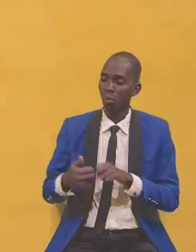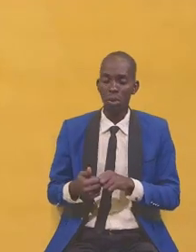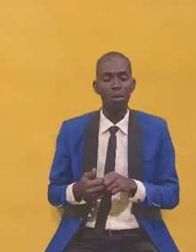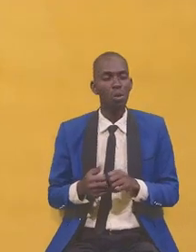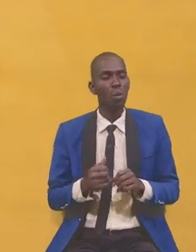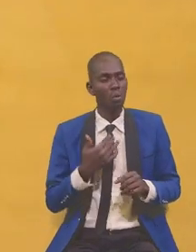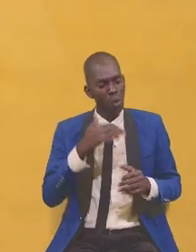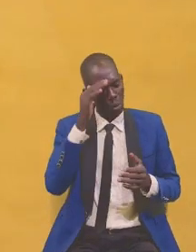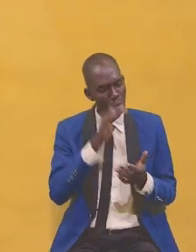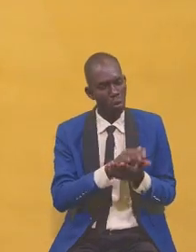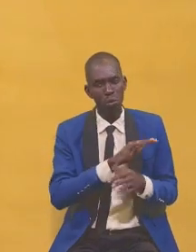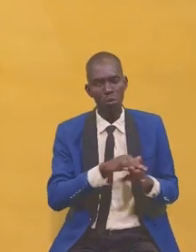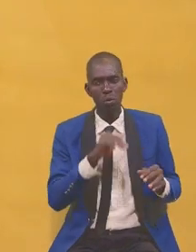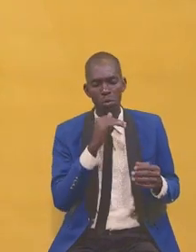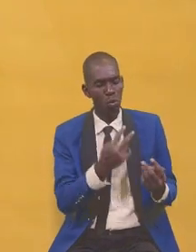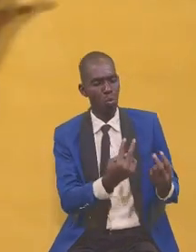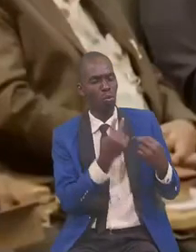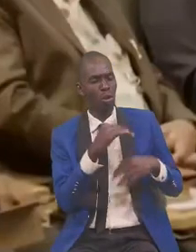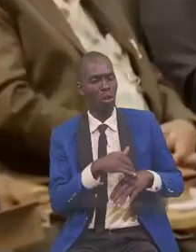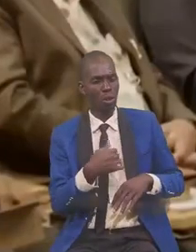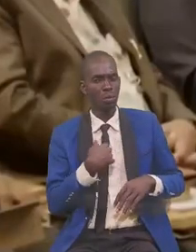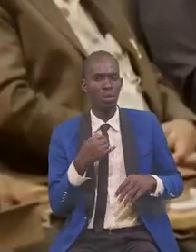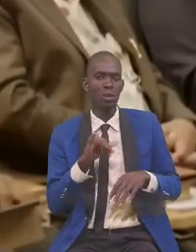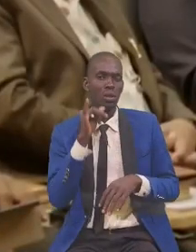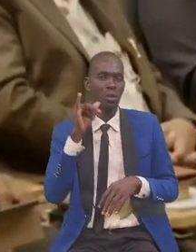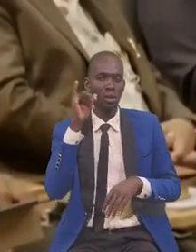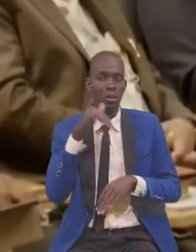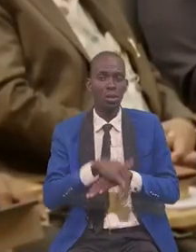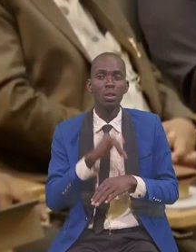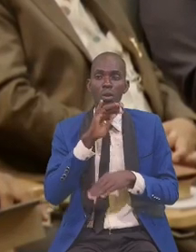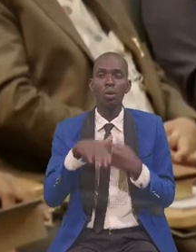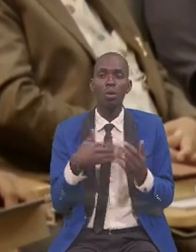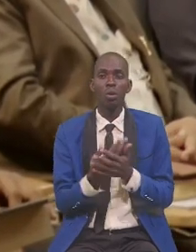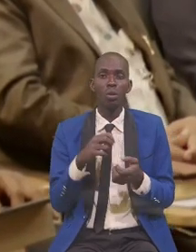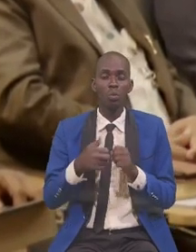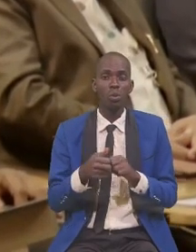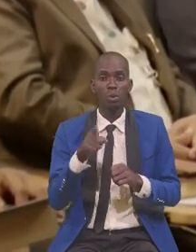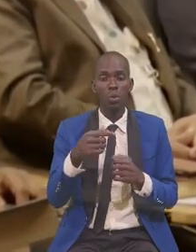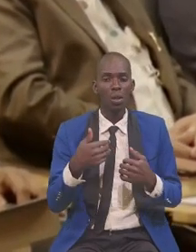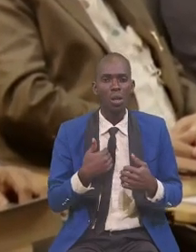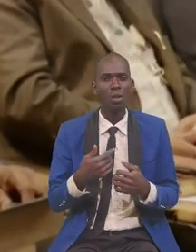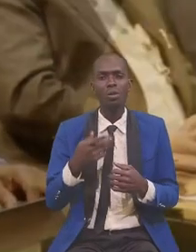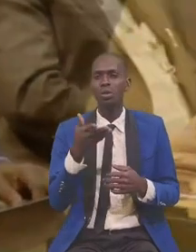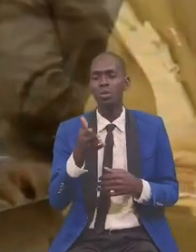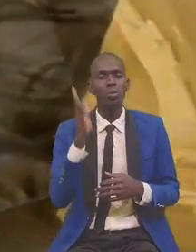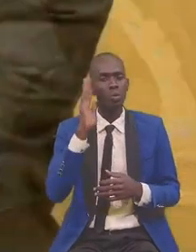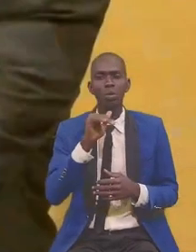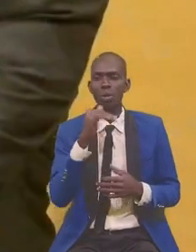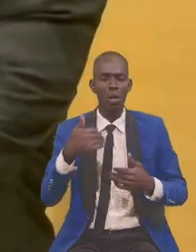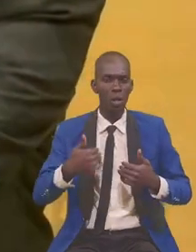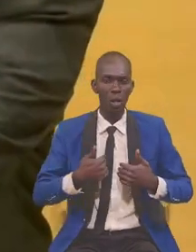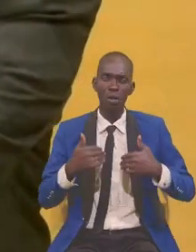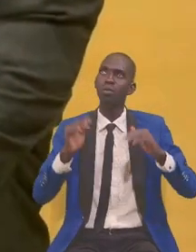not look at my face last night. That's all the challenge you have. Science will not follow. But when you leave